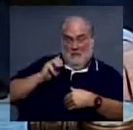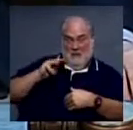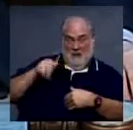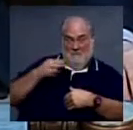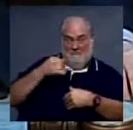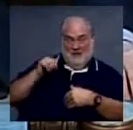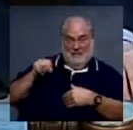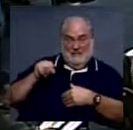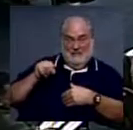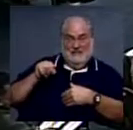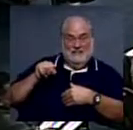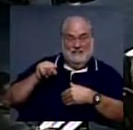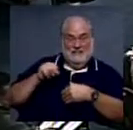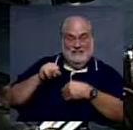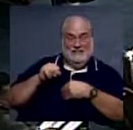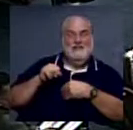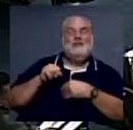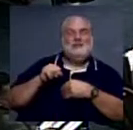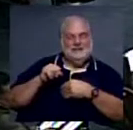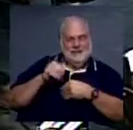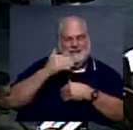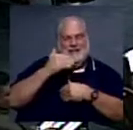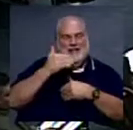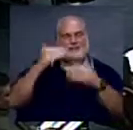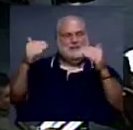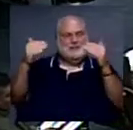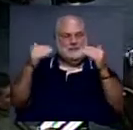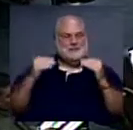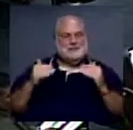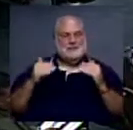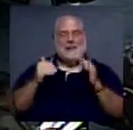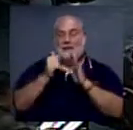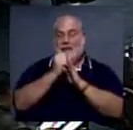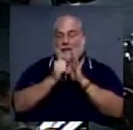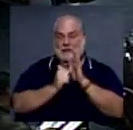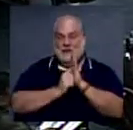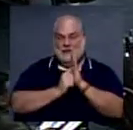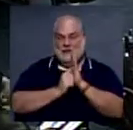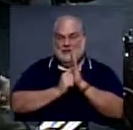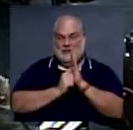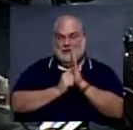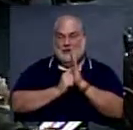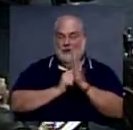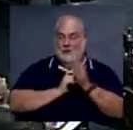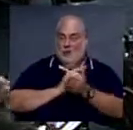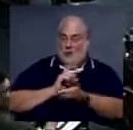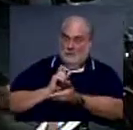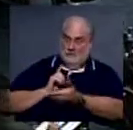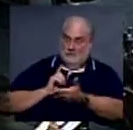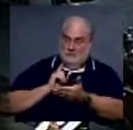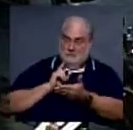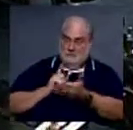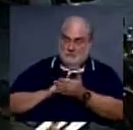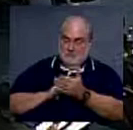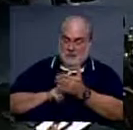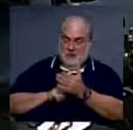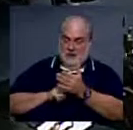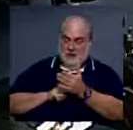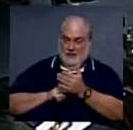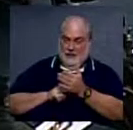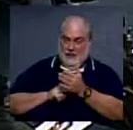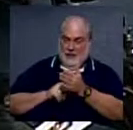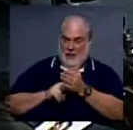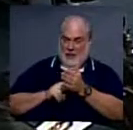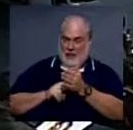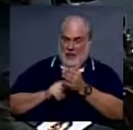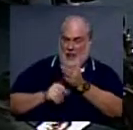there. Okay, we can now move on to the agenda, and board members, if you will look at your modification page,